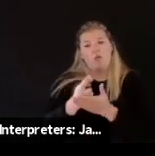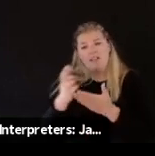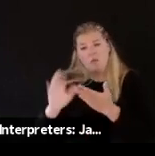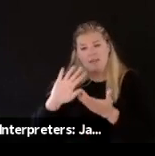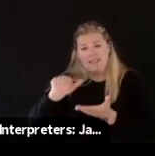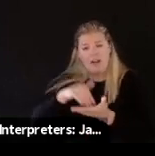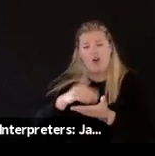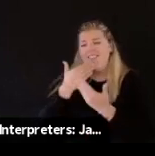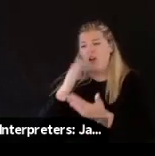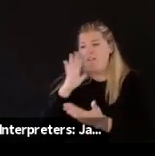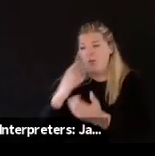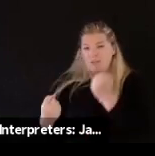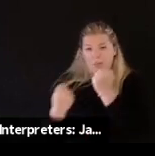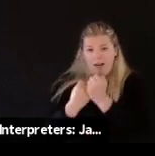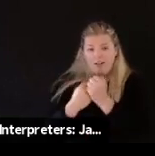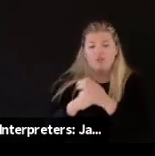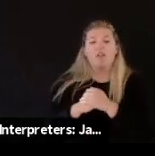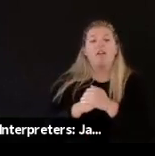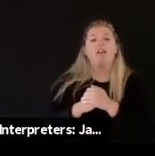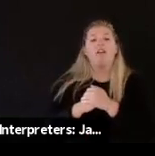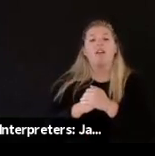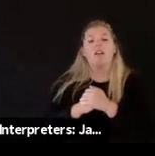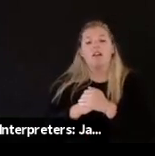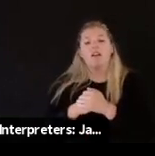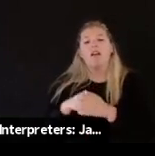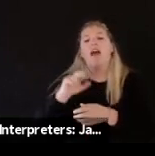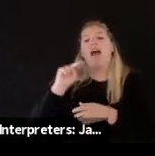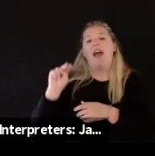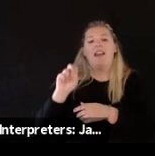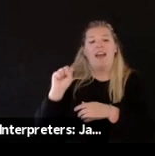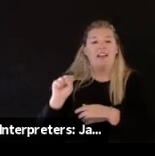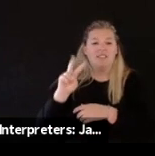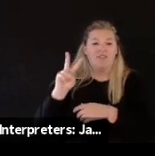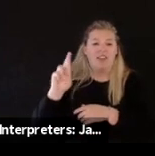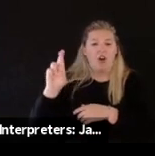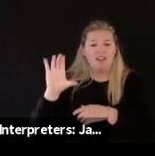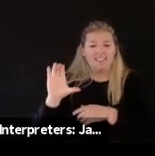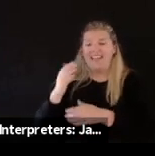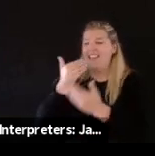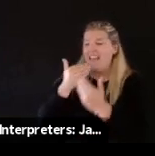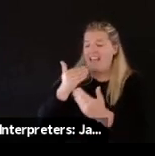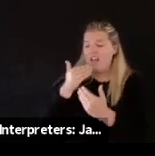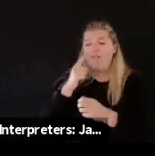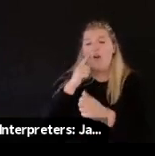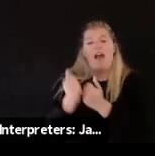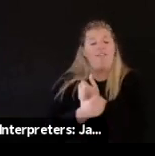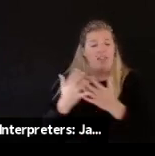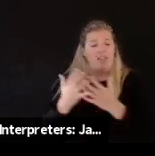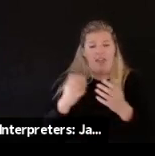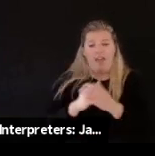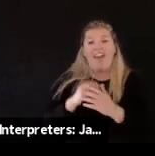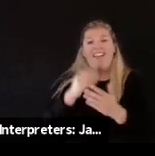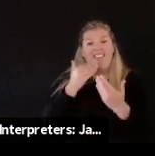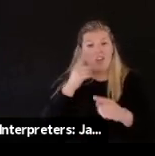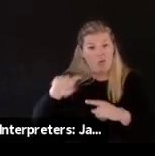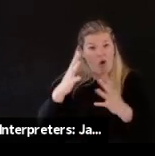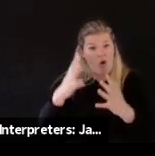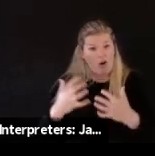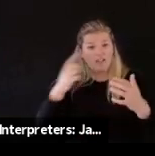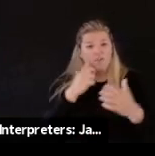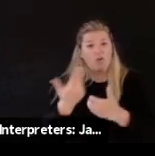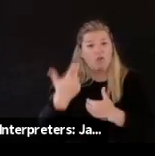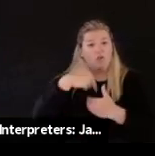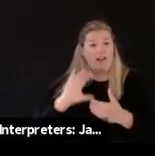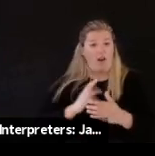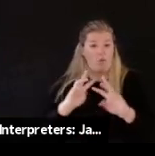this prevention track. Nubia, thank you for everything that you shared. And thank you all for joining us and for